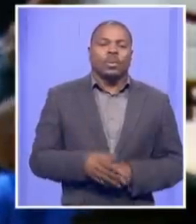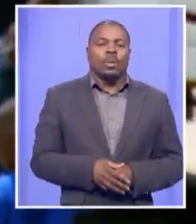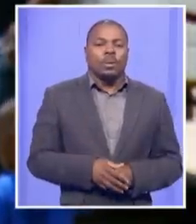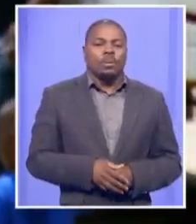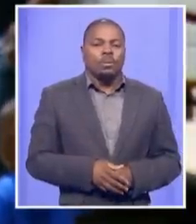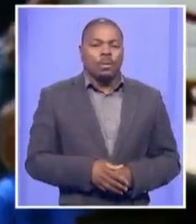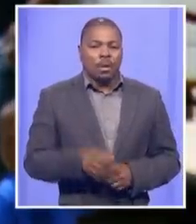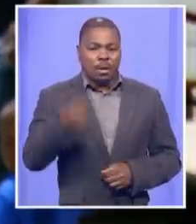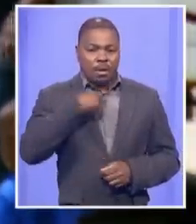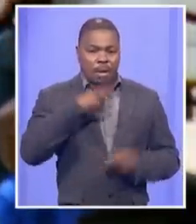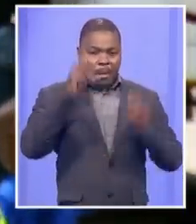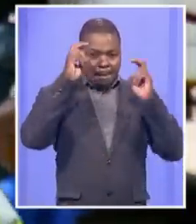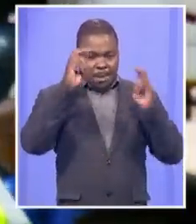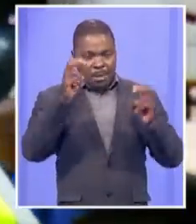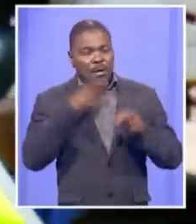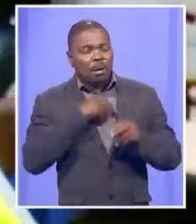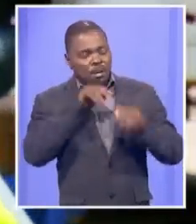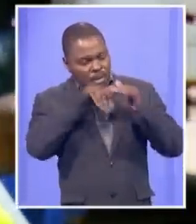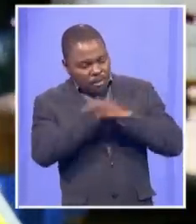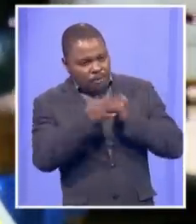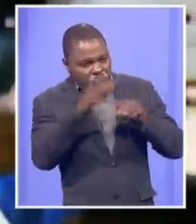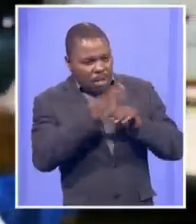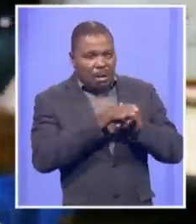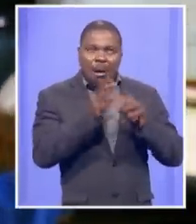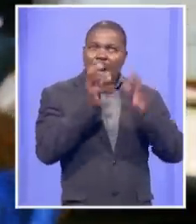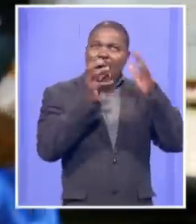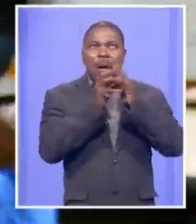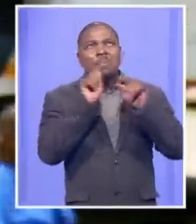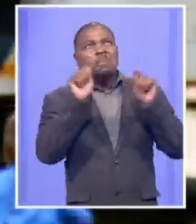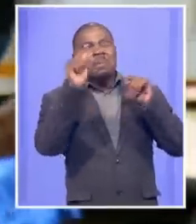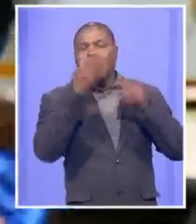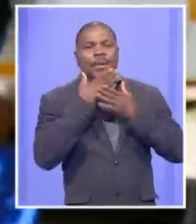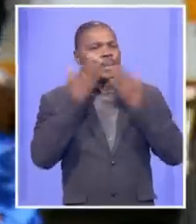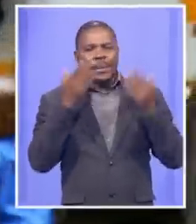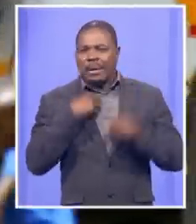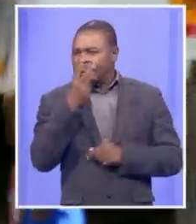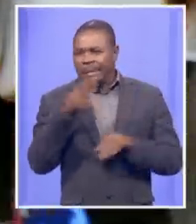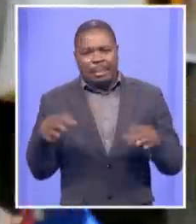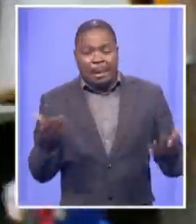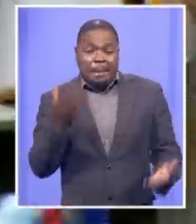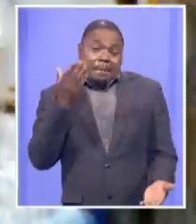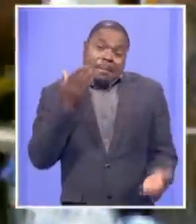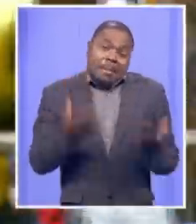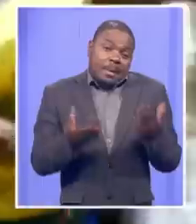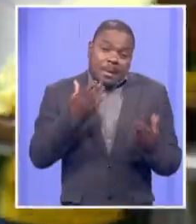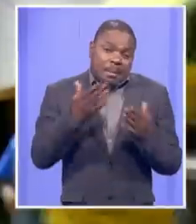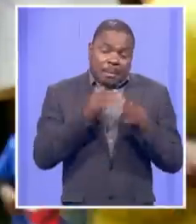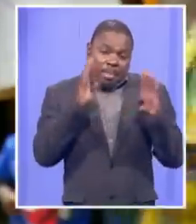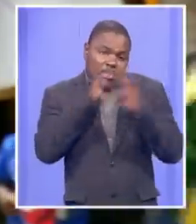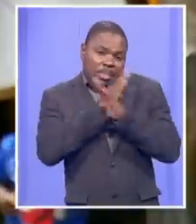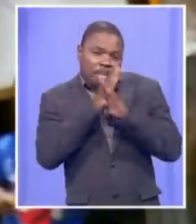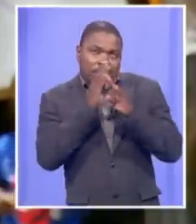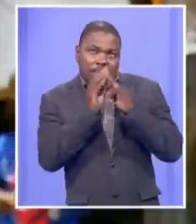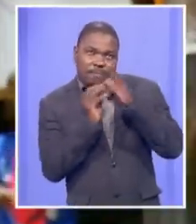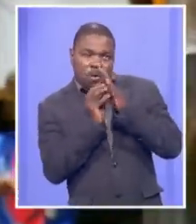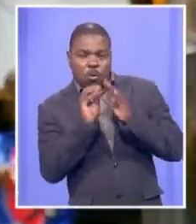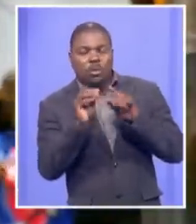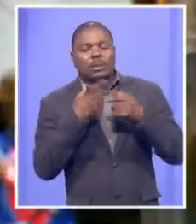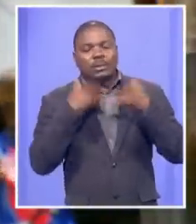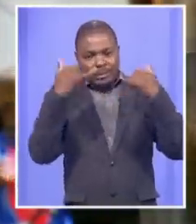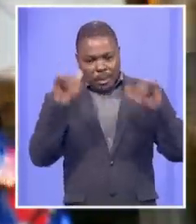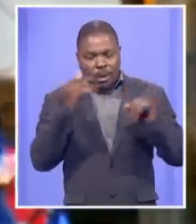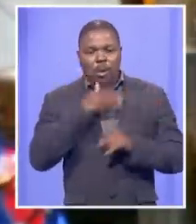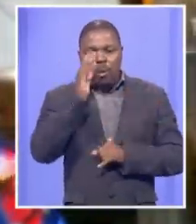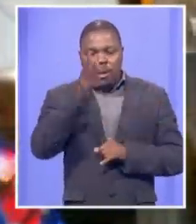I went in the bus, I didn't see any cameras there inside the bus, but perhaps they were hidden, you know, so we're going to still have a conversation